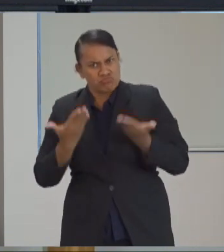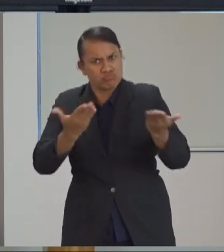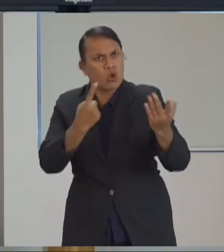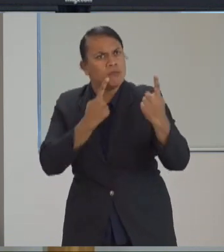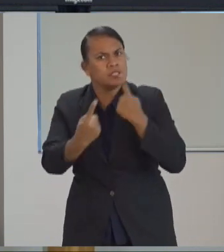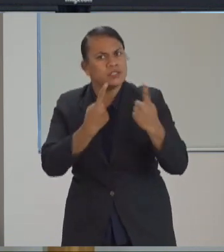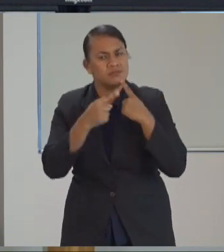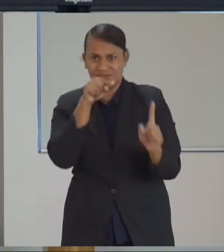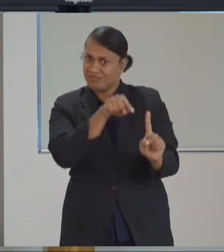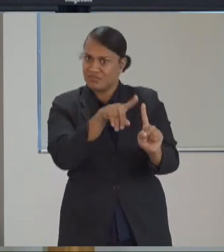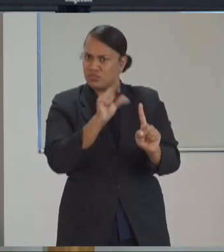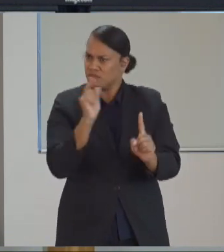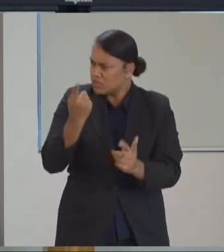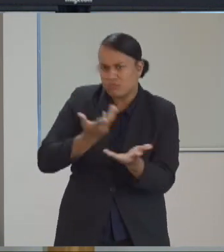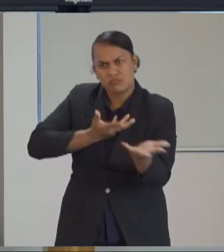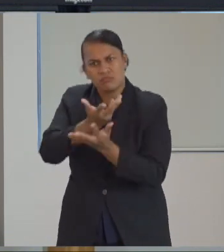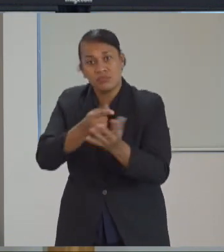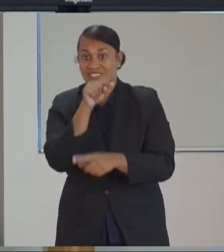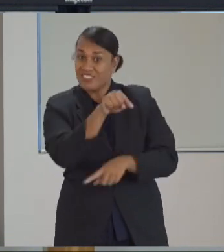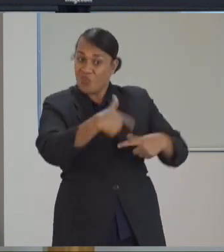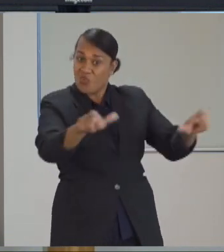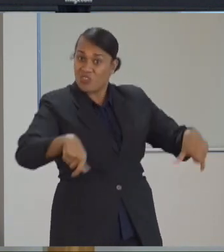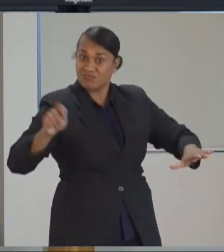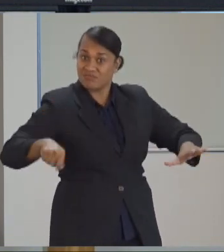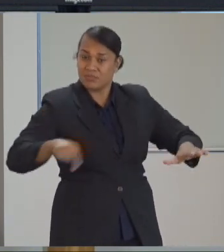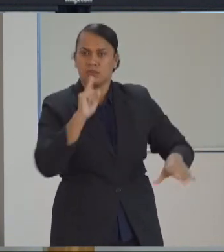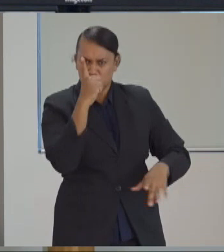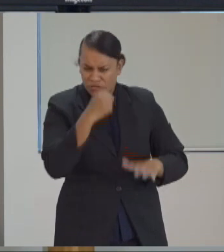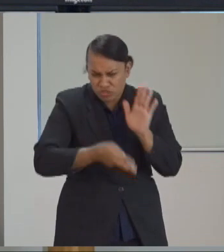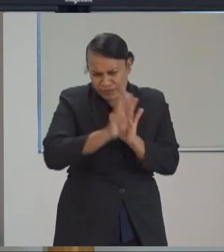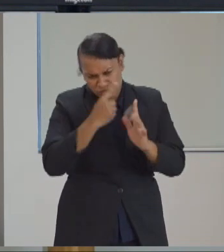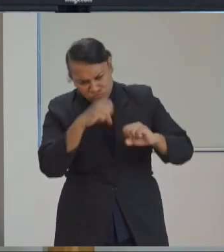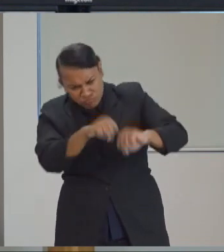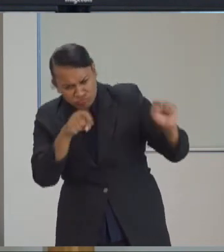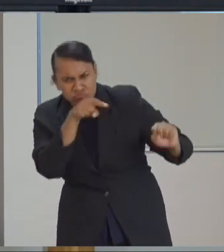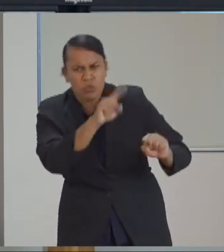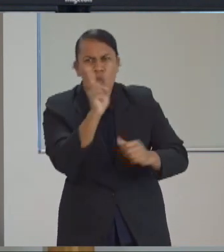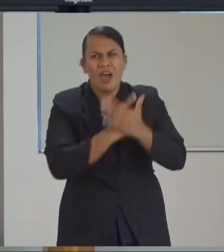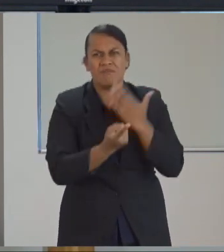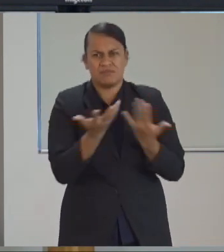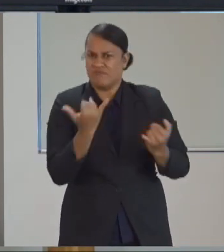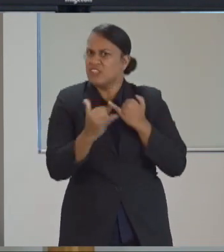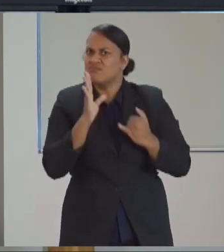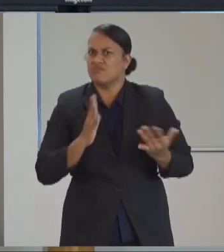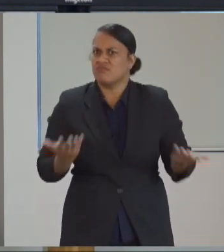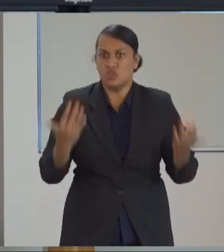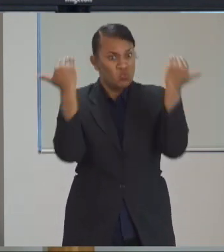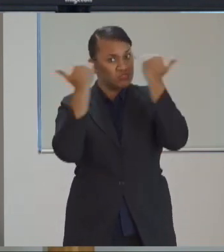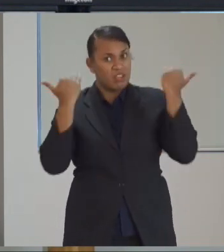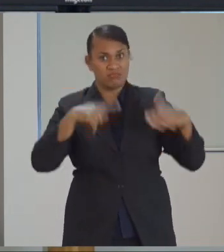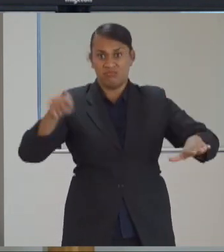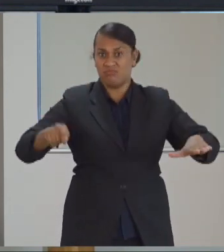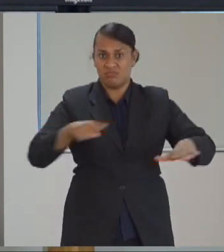obviously go through the appeal process. But it is very unfortunate that the Magistrates Court in Nandi